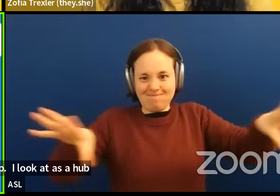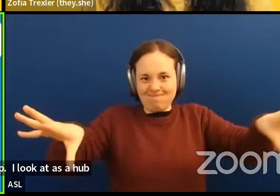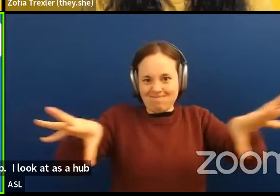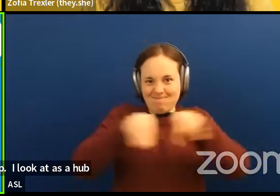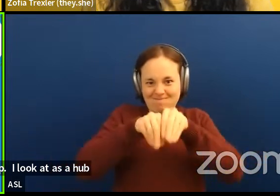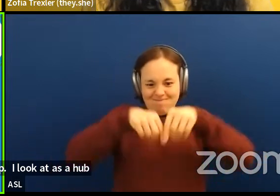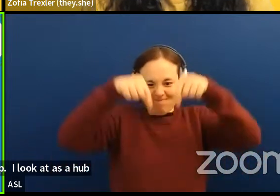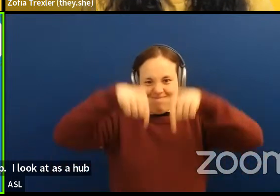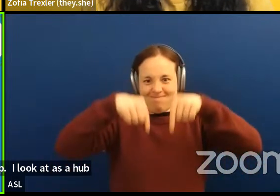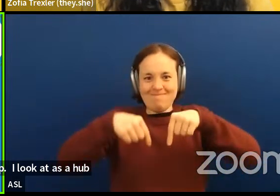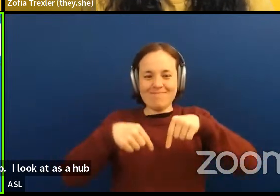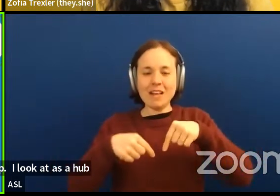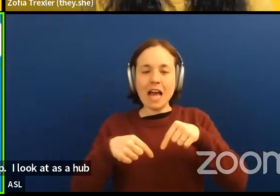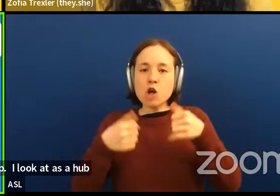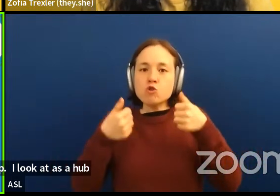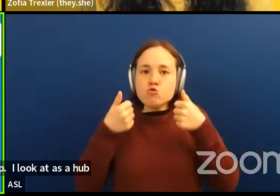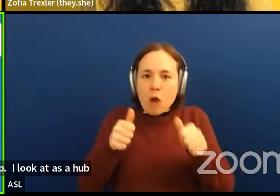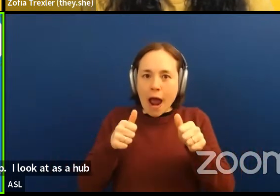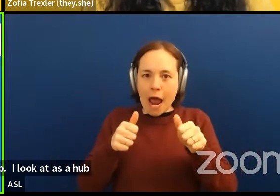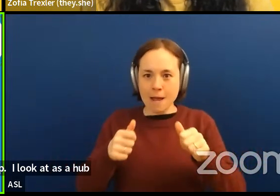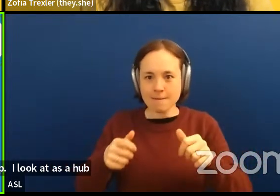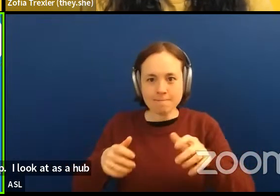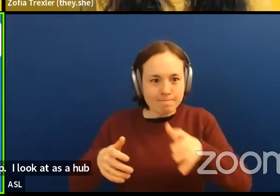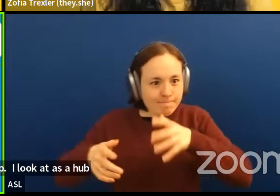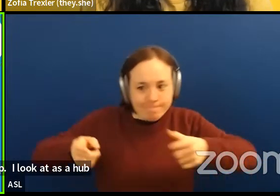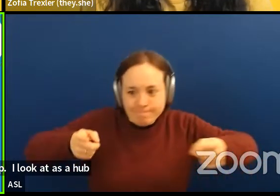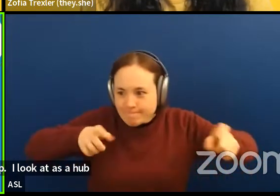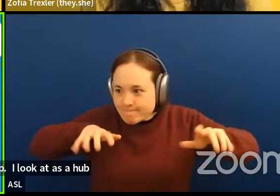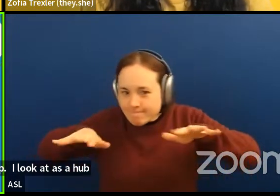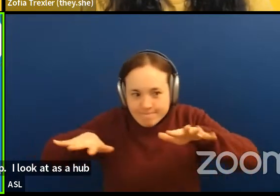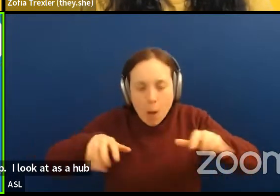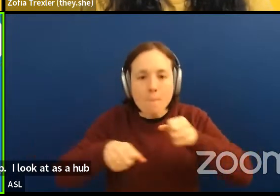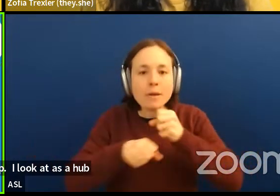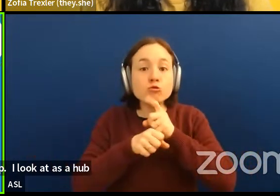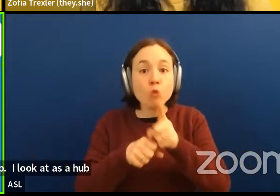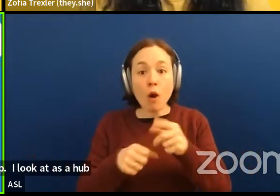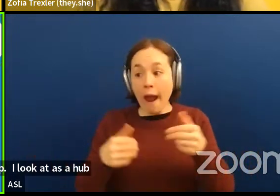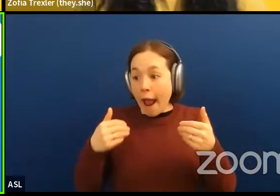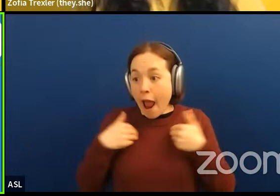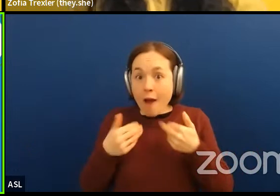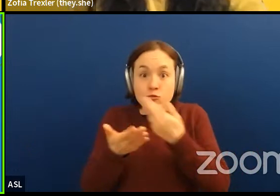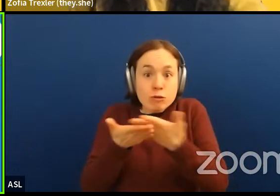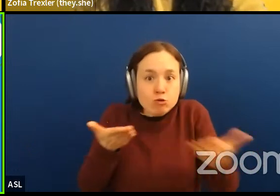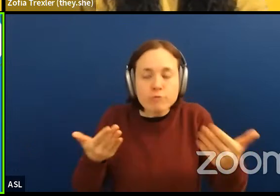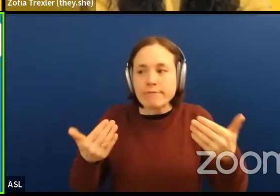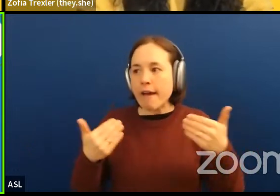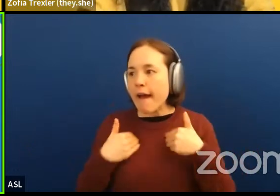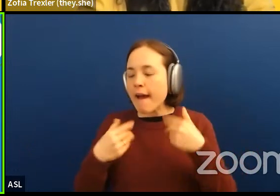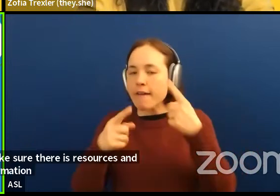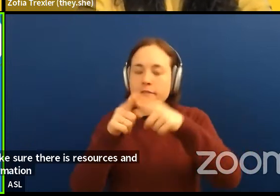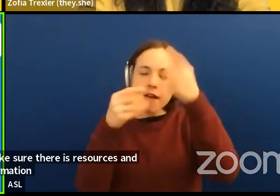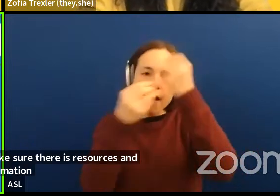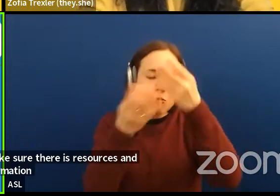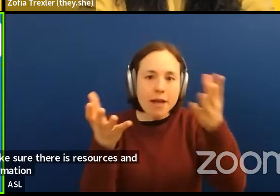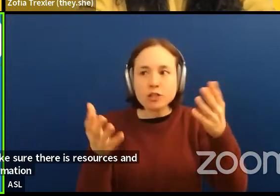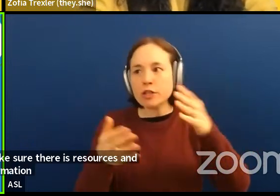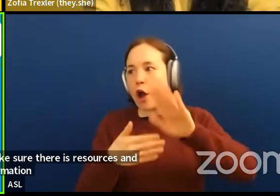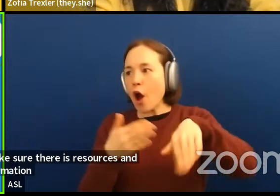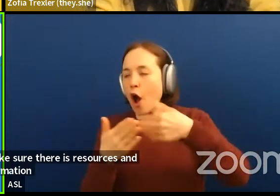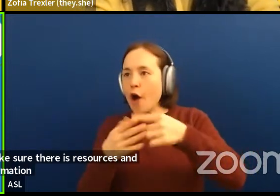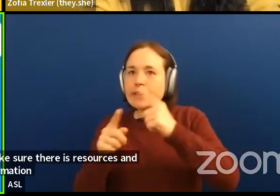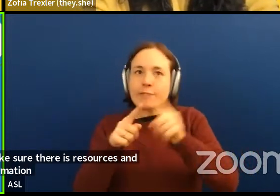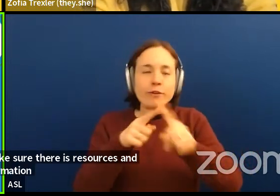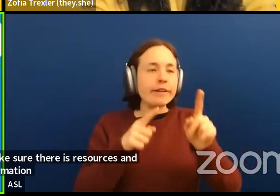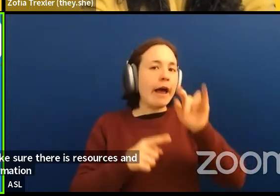locates and tries to make sure there's resources and information for all the other ILCs,